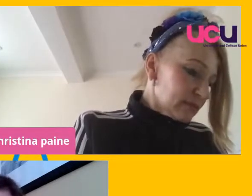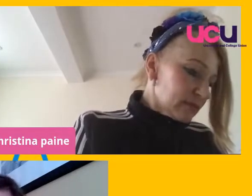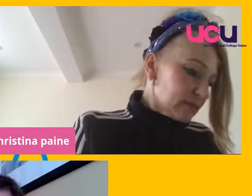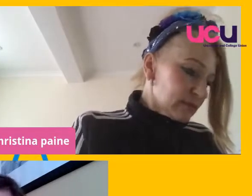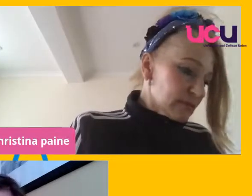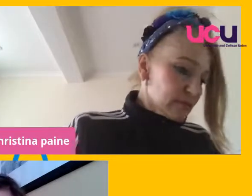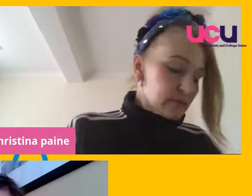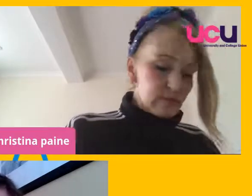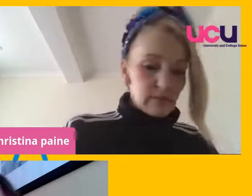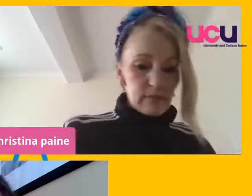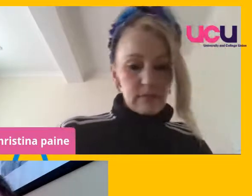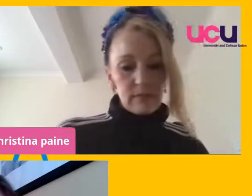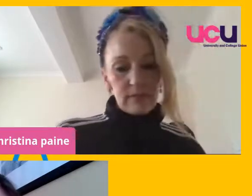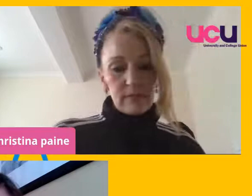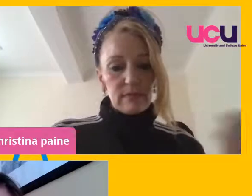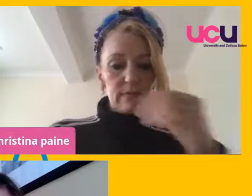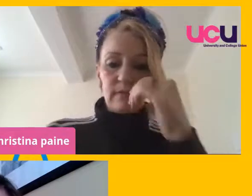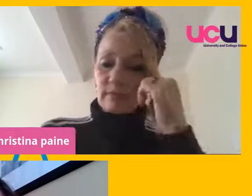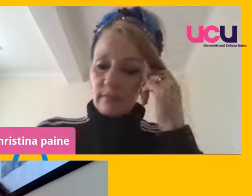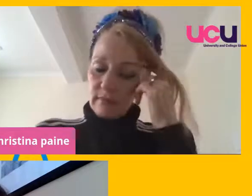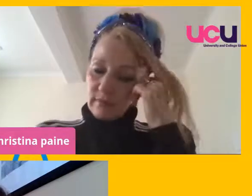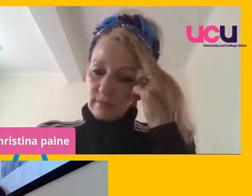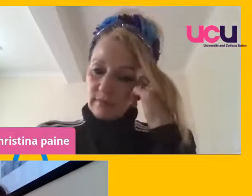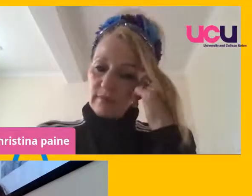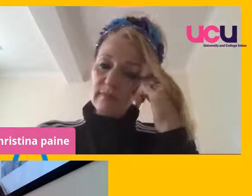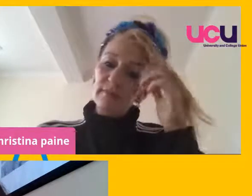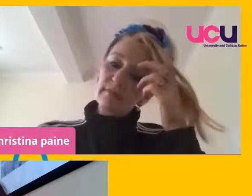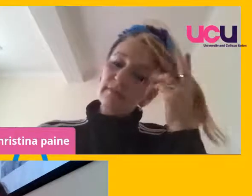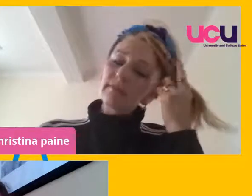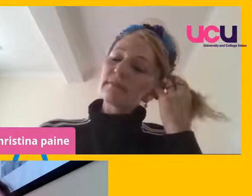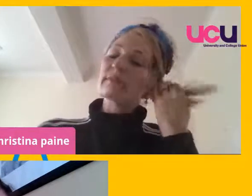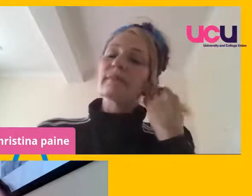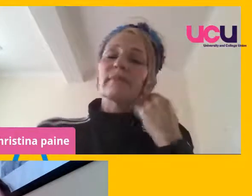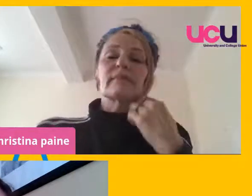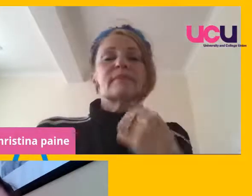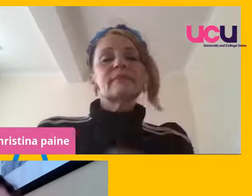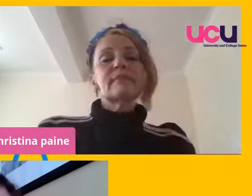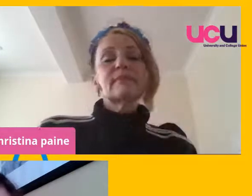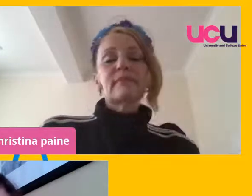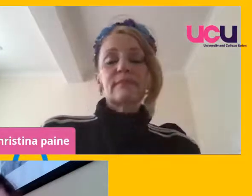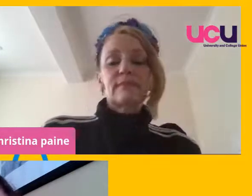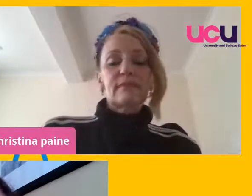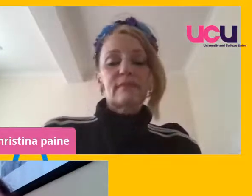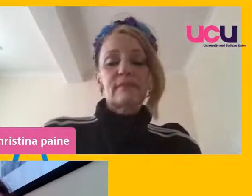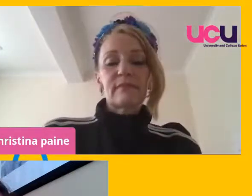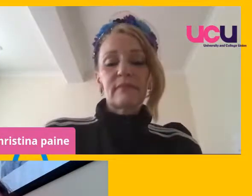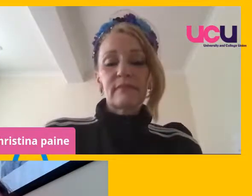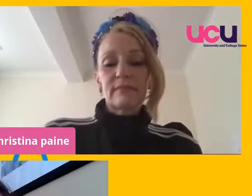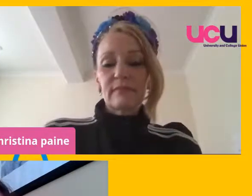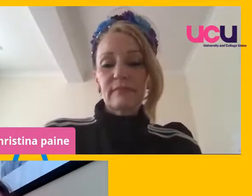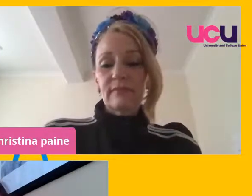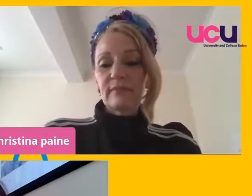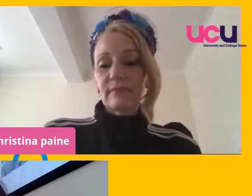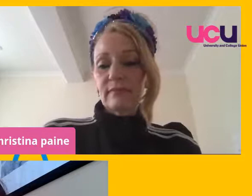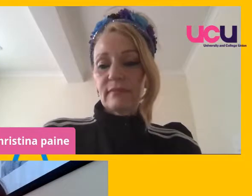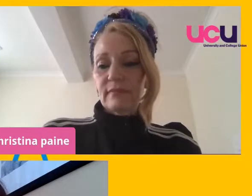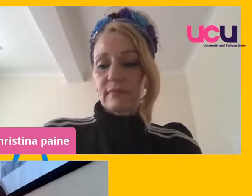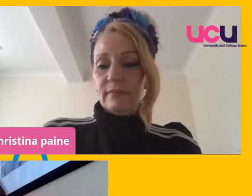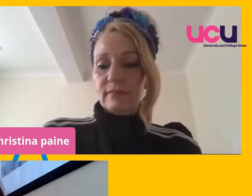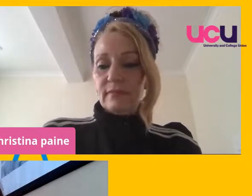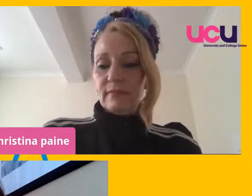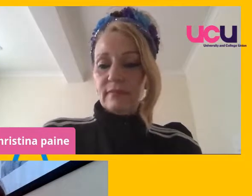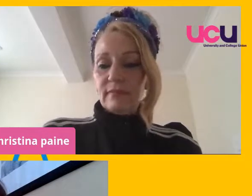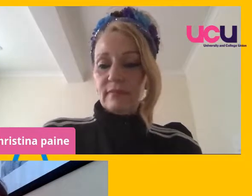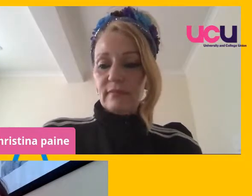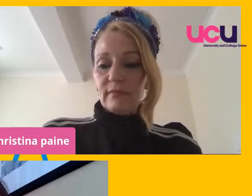that experience is it never leaves you, and the horror of, being potentially back on a casualised contract never leaves you. And the